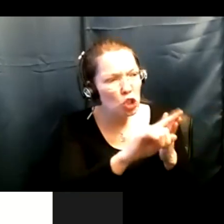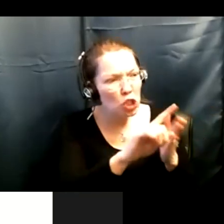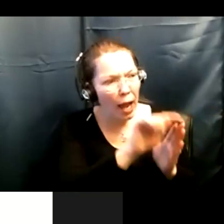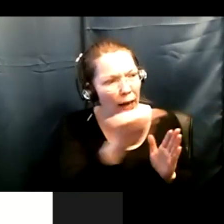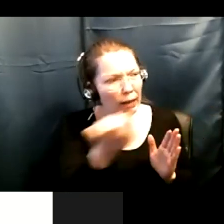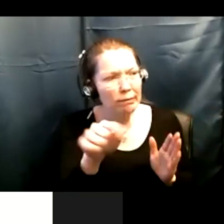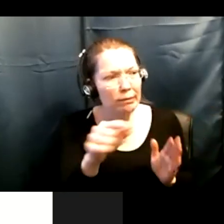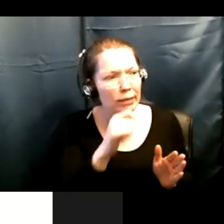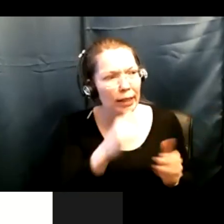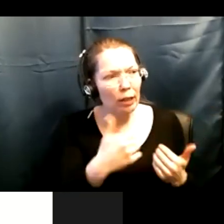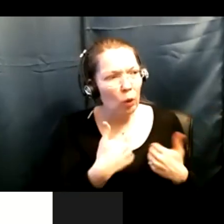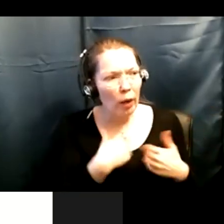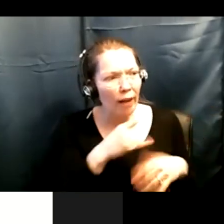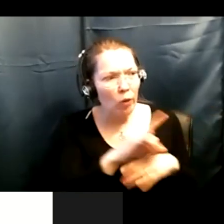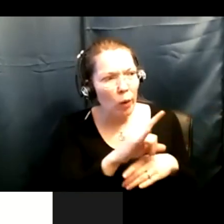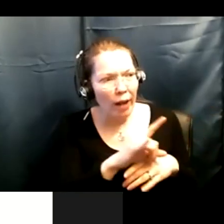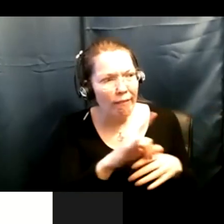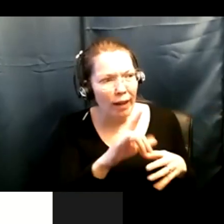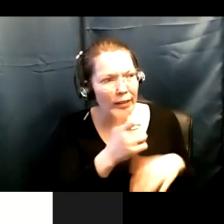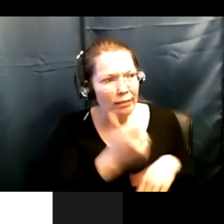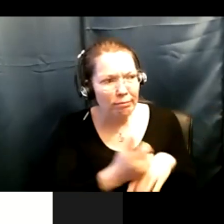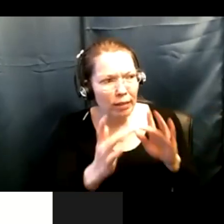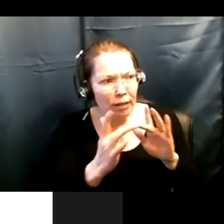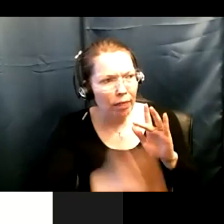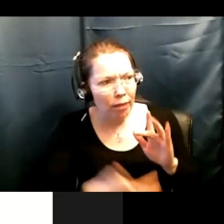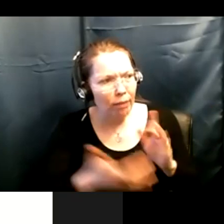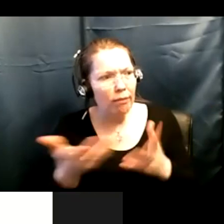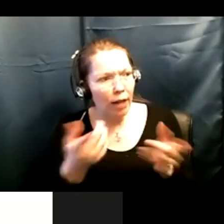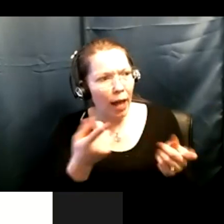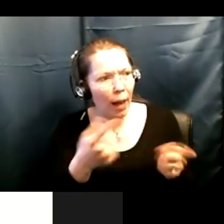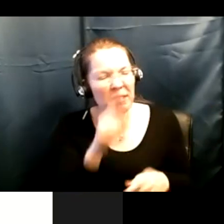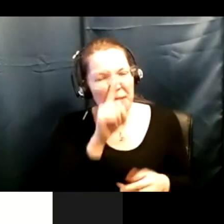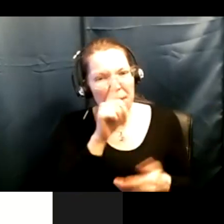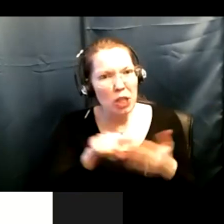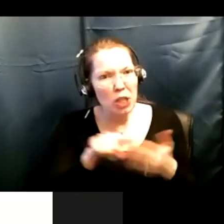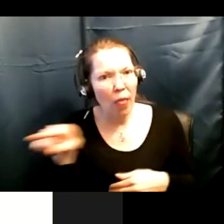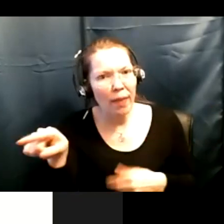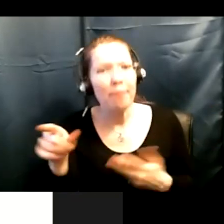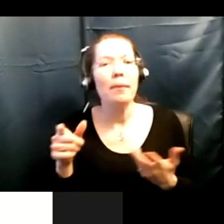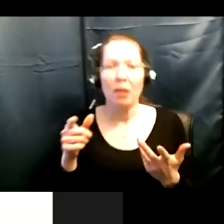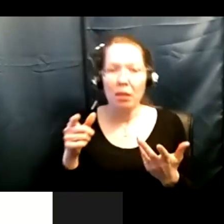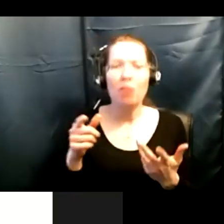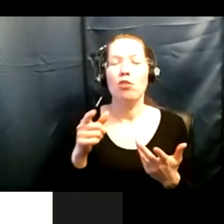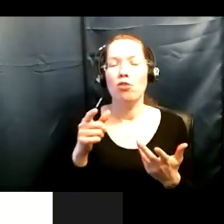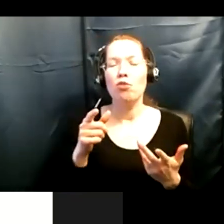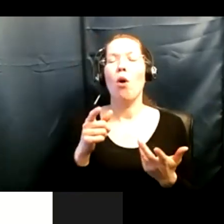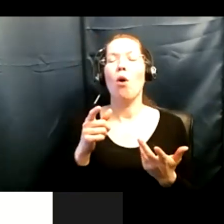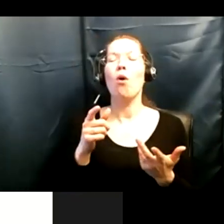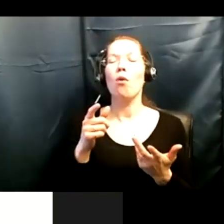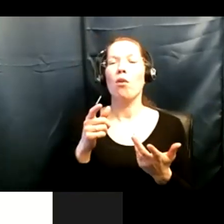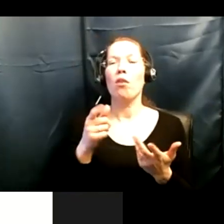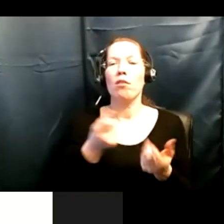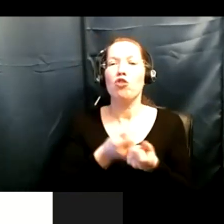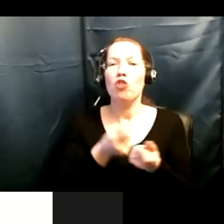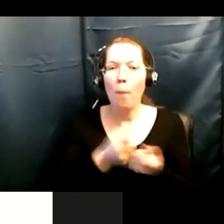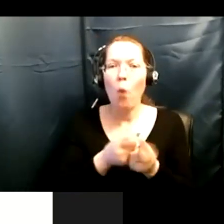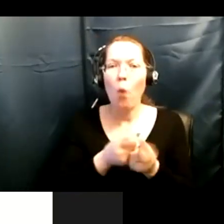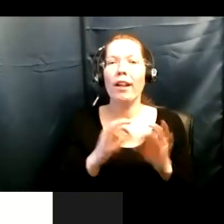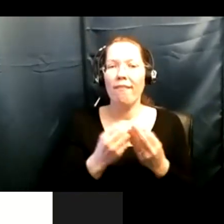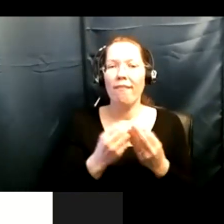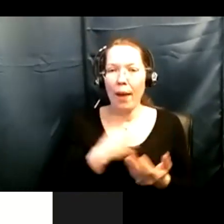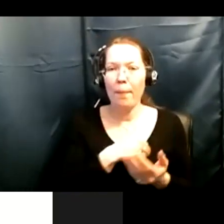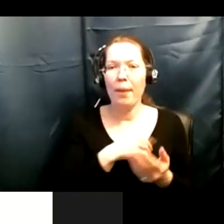because they don't have a Wi-Fi thing. You know, they're there to help support that family member as they